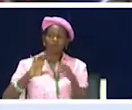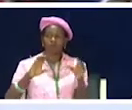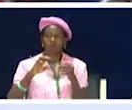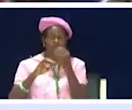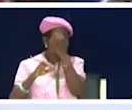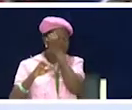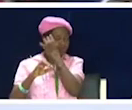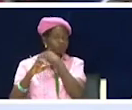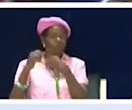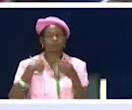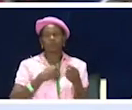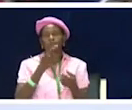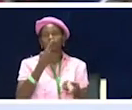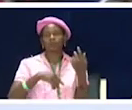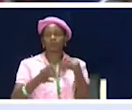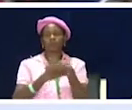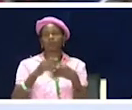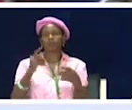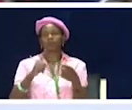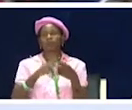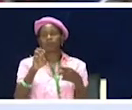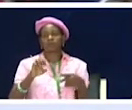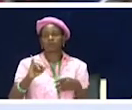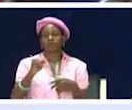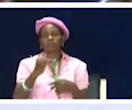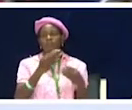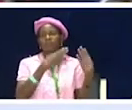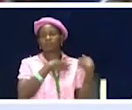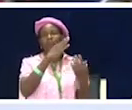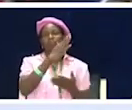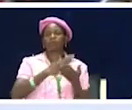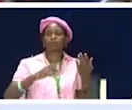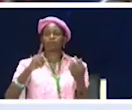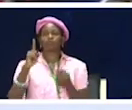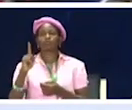come back to Everlasting Arms Part 2